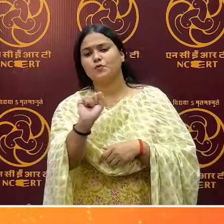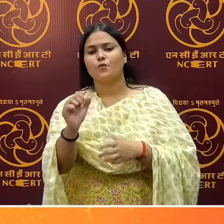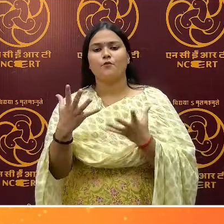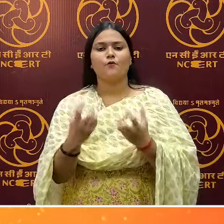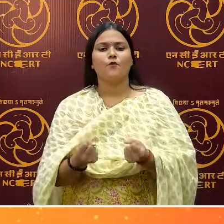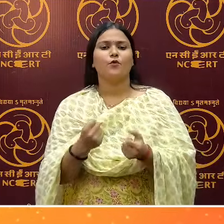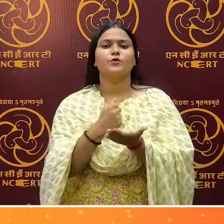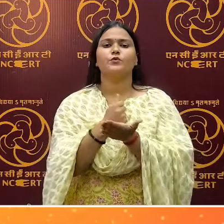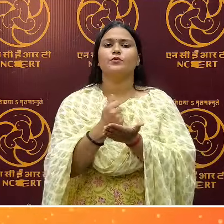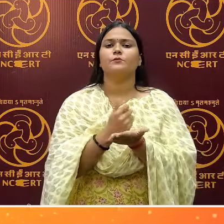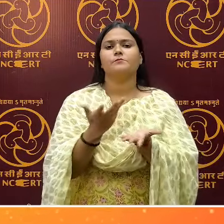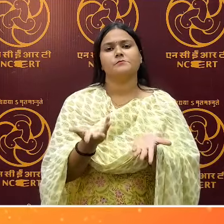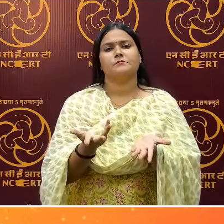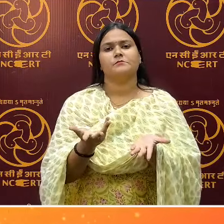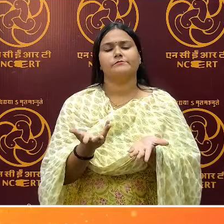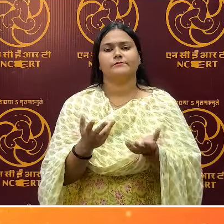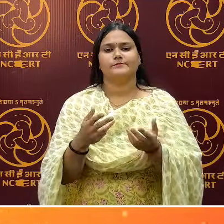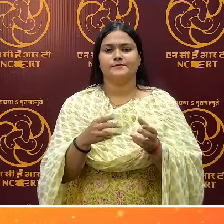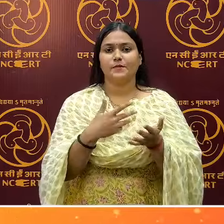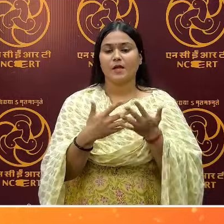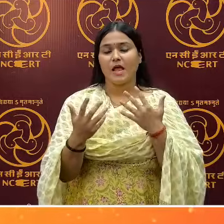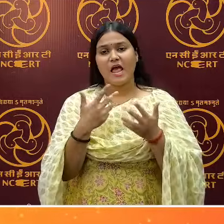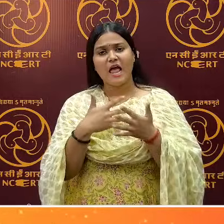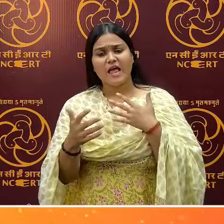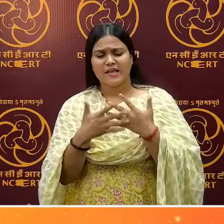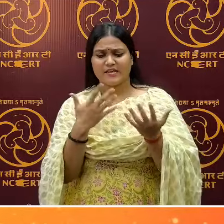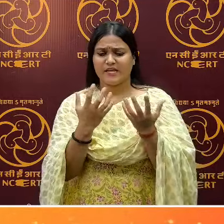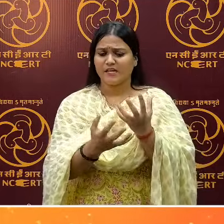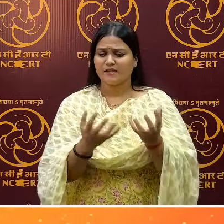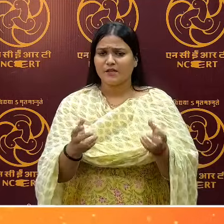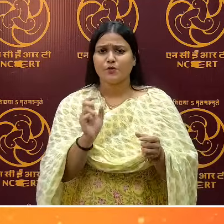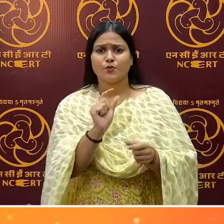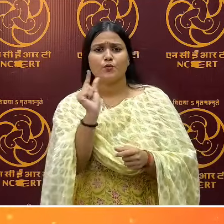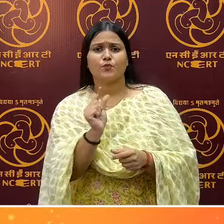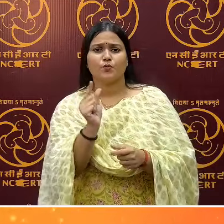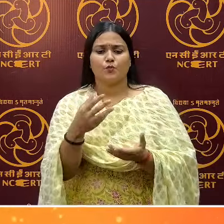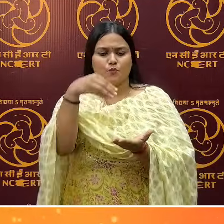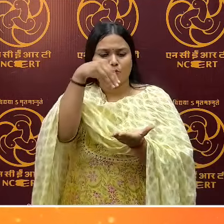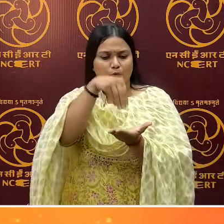they have around with them. Look at our slide also, what is sinking and what is floating.